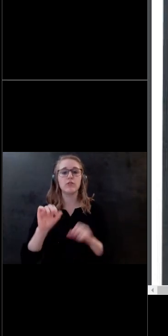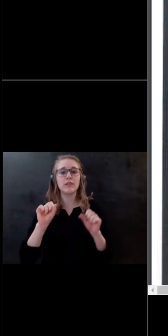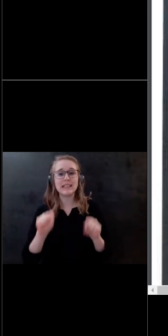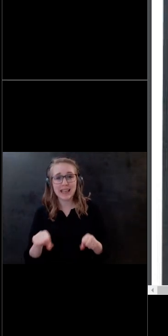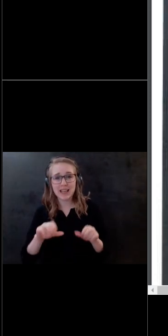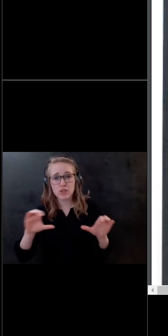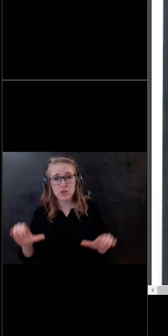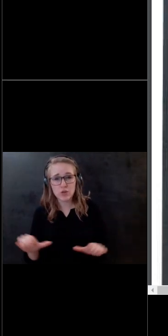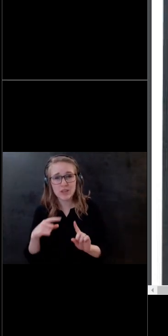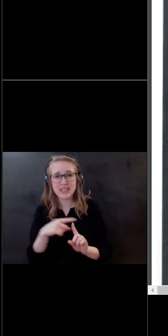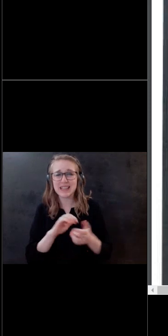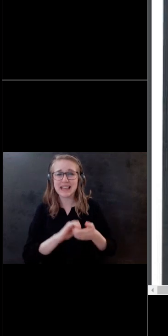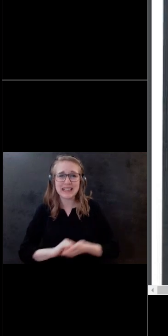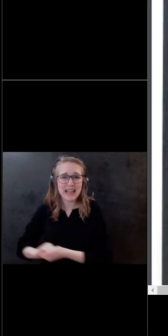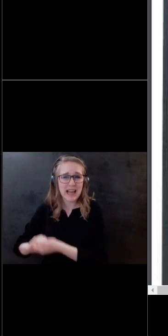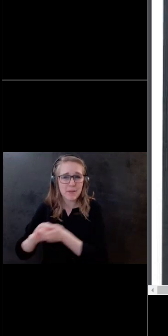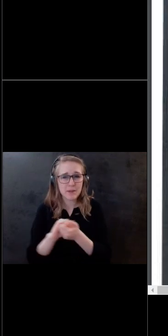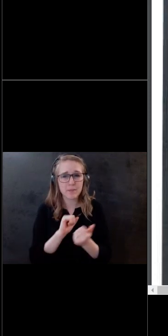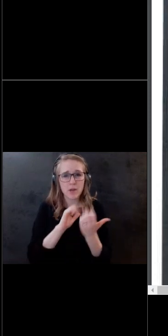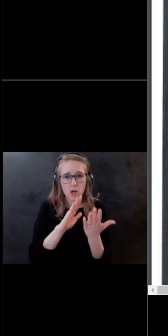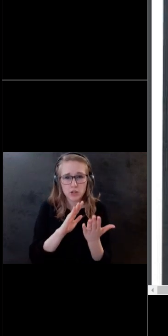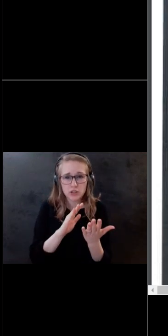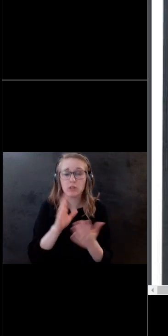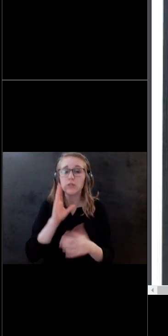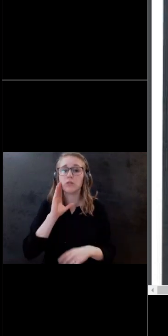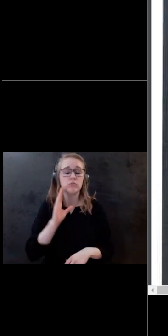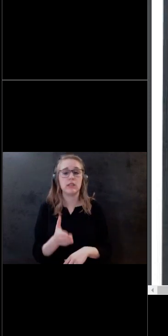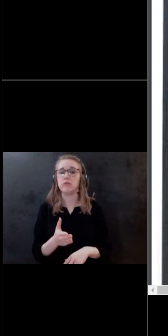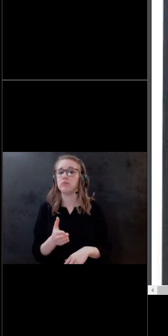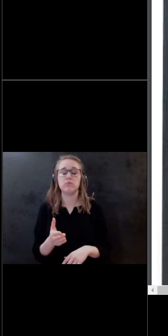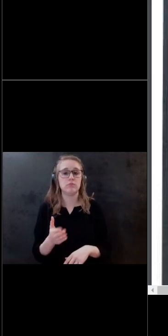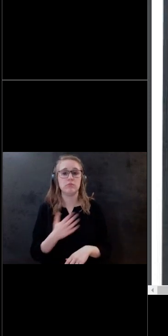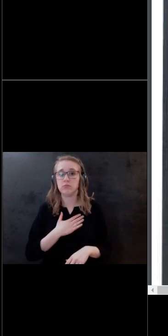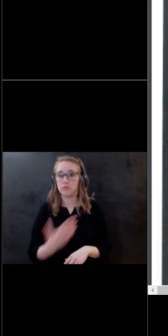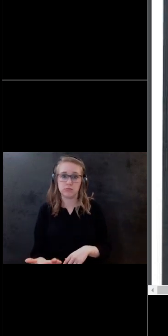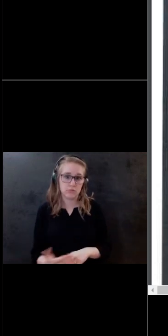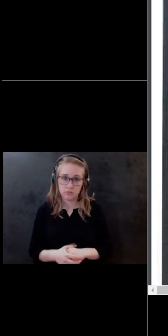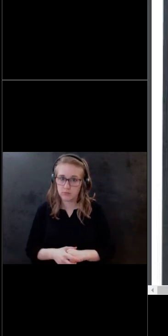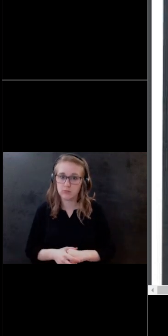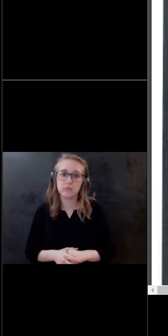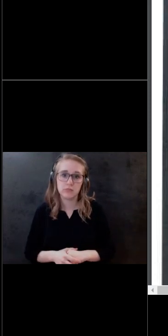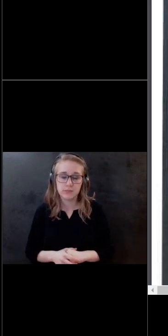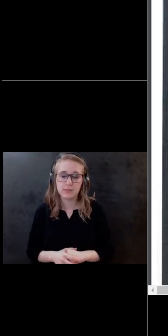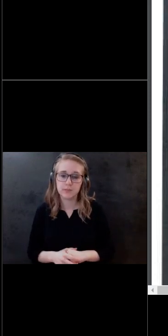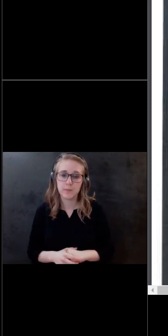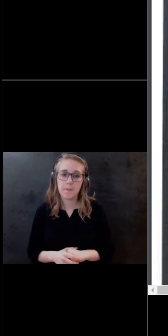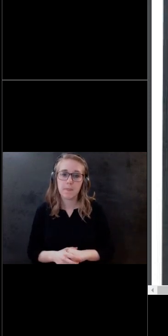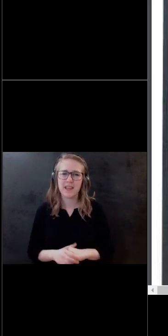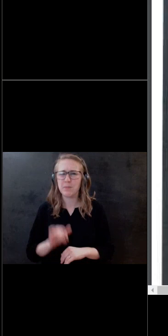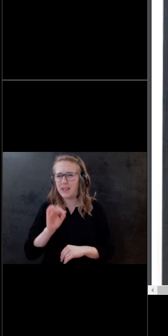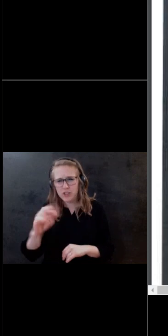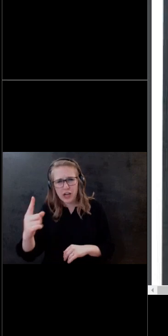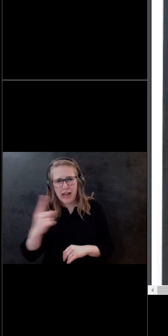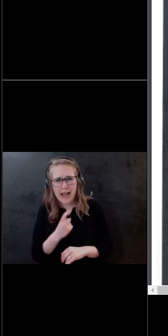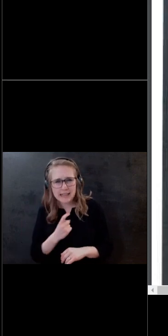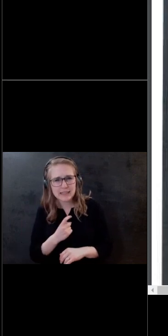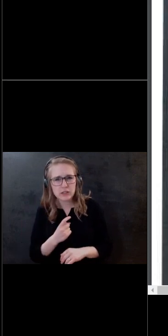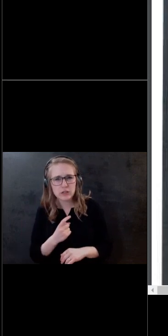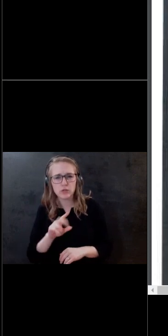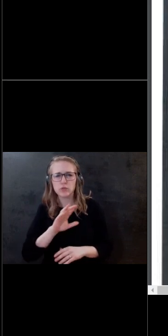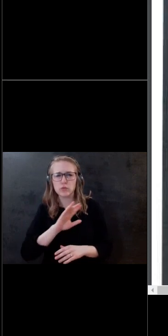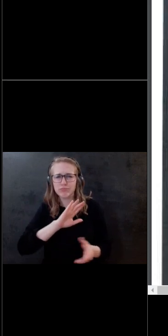in a collaborative manner, we will be certainly willing to do that. But if you're asking us to redesign our plan